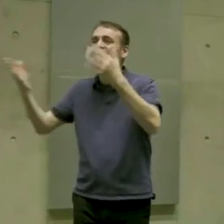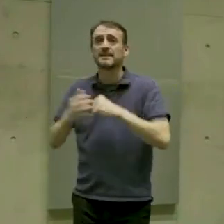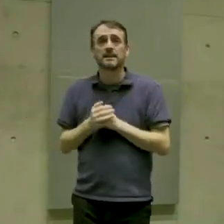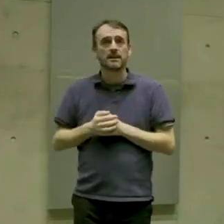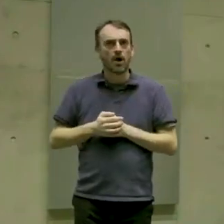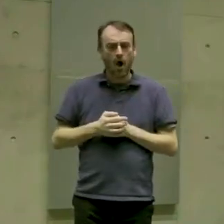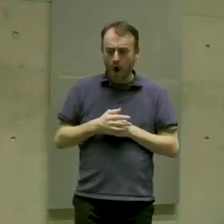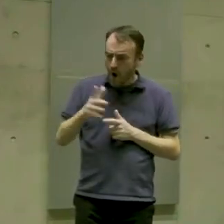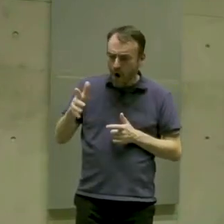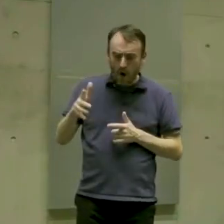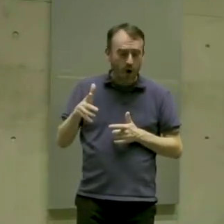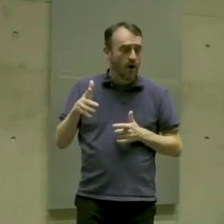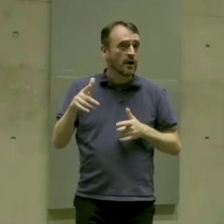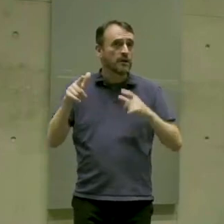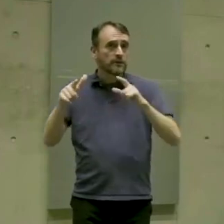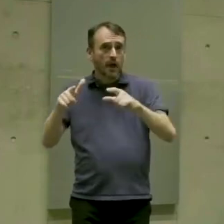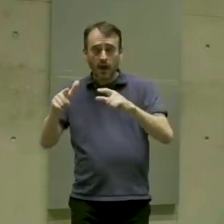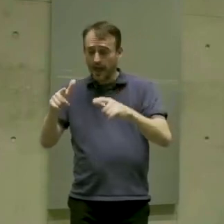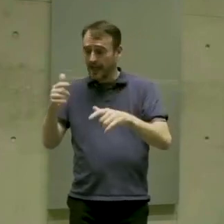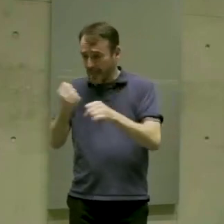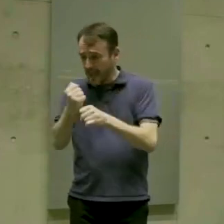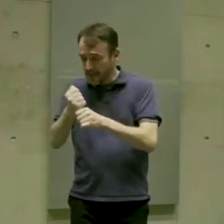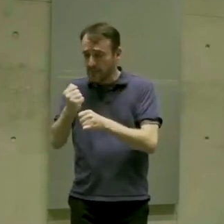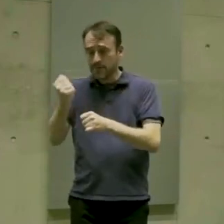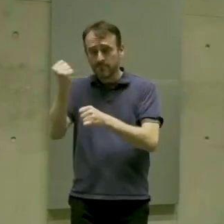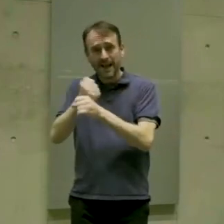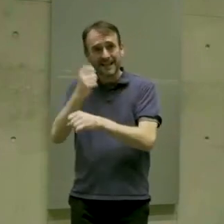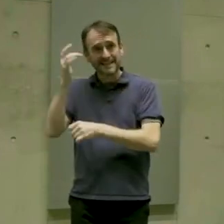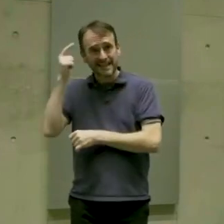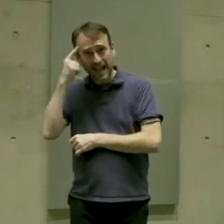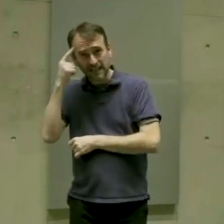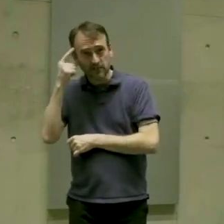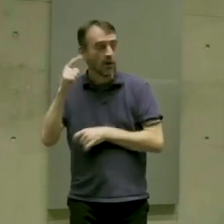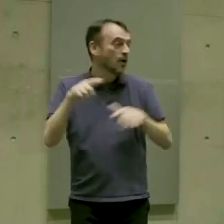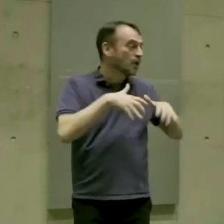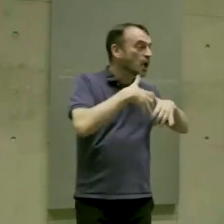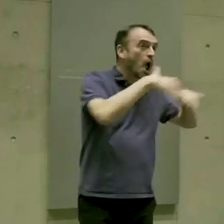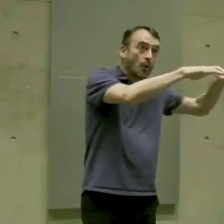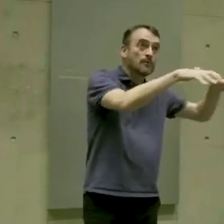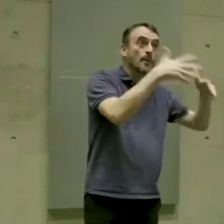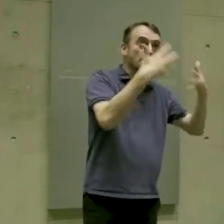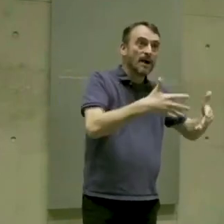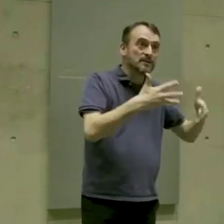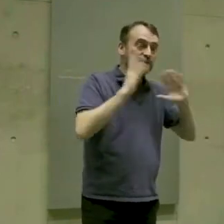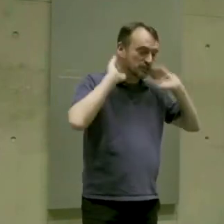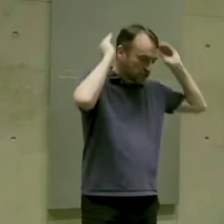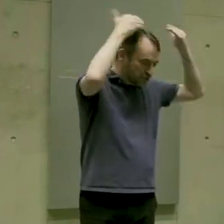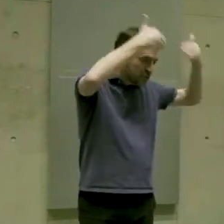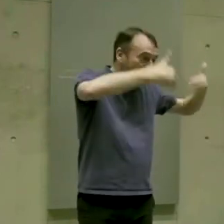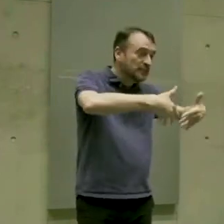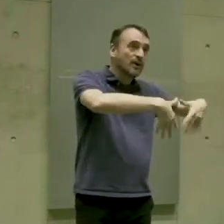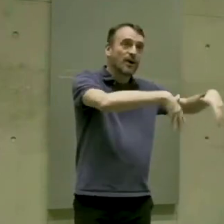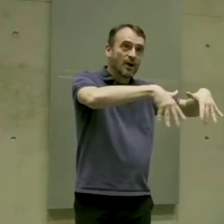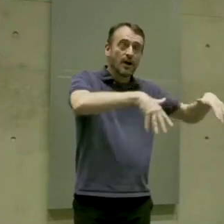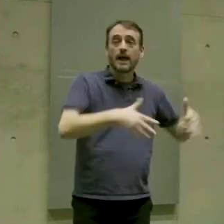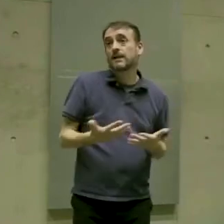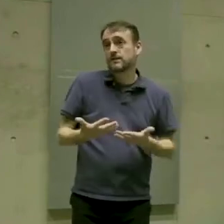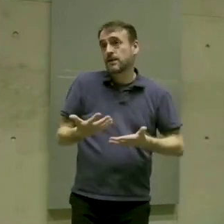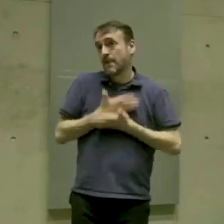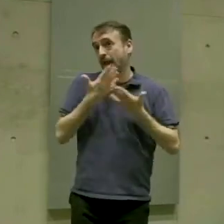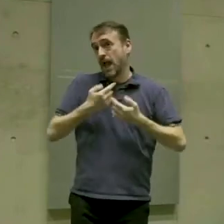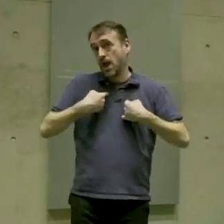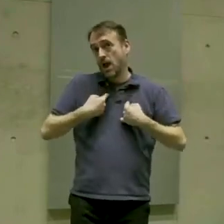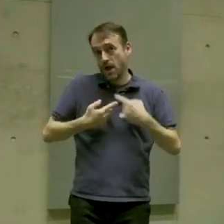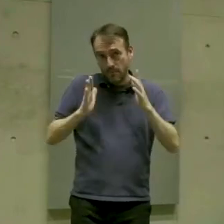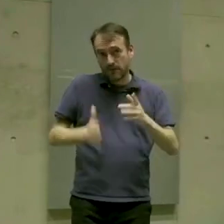ghost must have the sheep pulled off its head, and the player must be able to win. If you've come up against this attitude, and it's